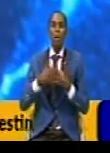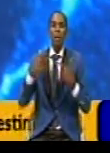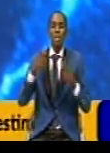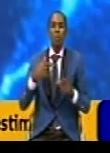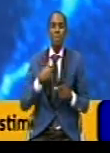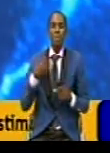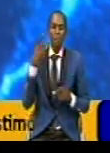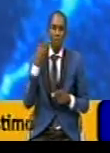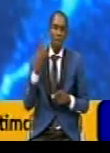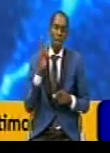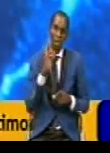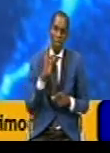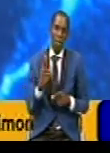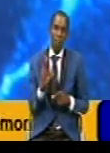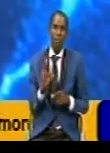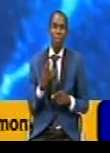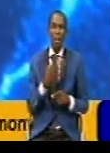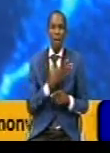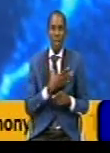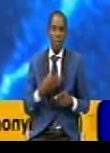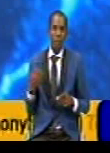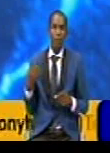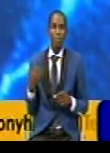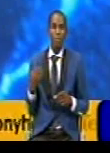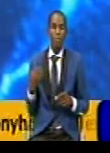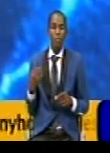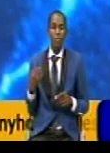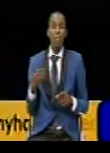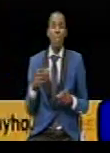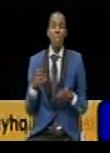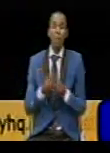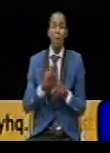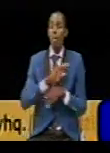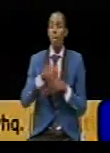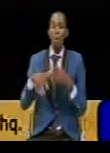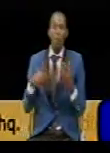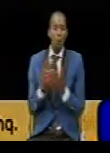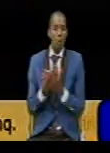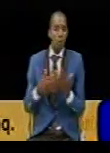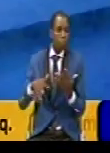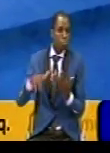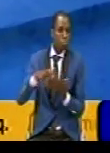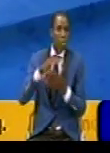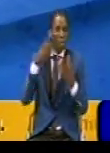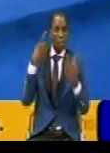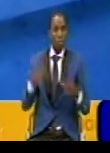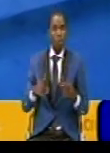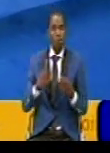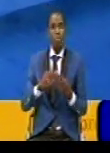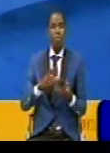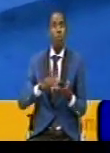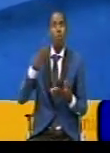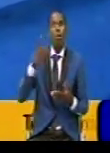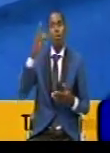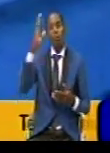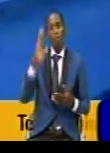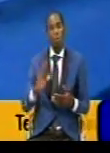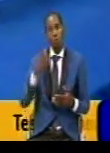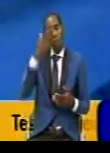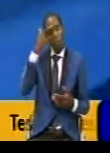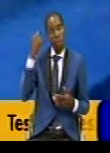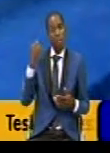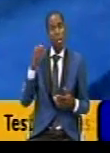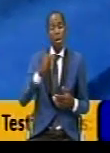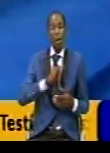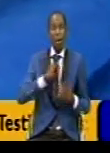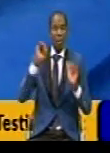Sonny. She said, "Please bring her back. Let me see her. Let me know how she is." To what God has and done because of other as people. All these things were going